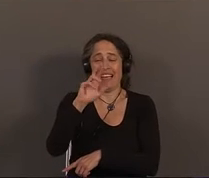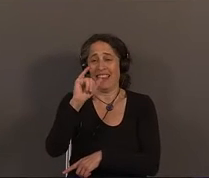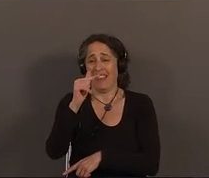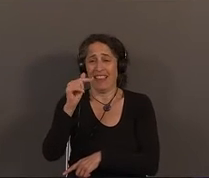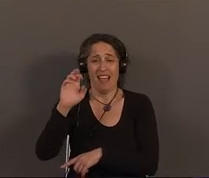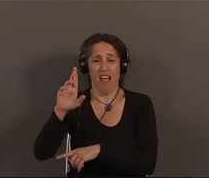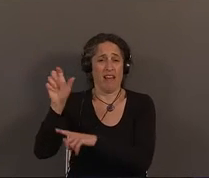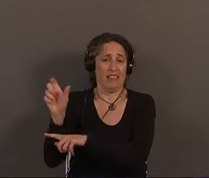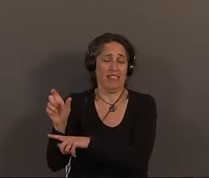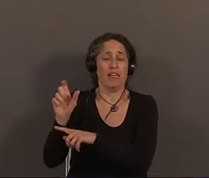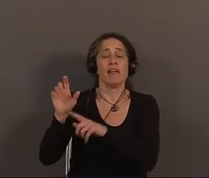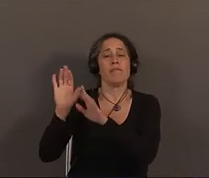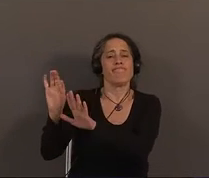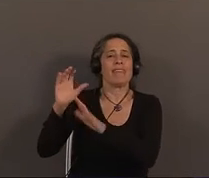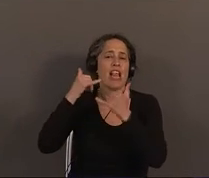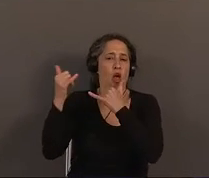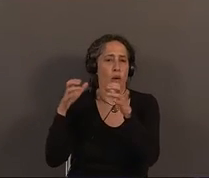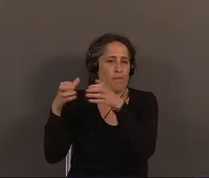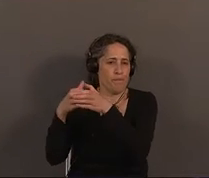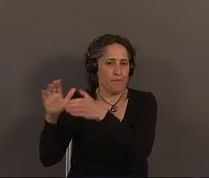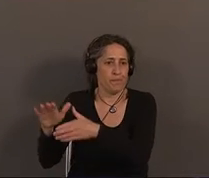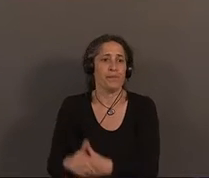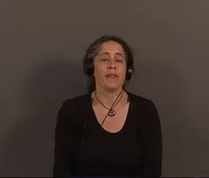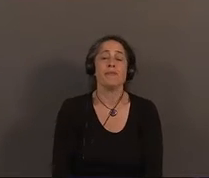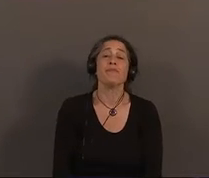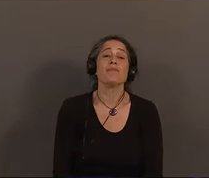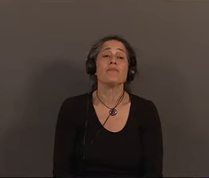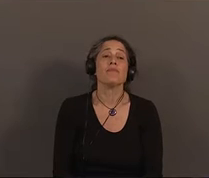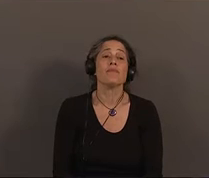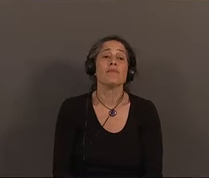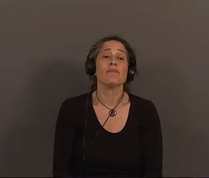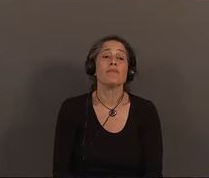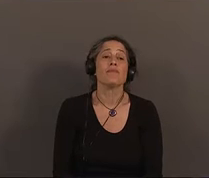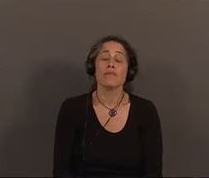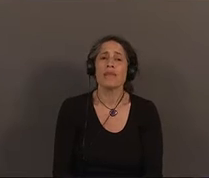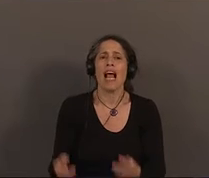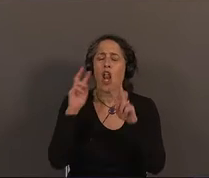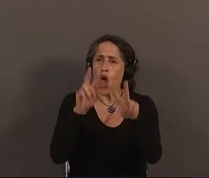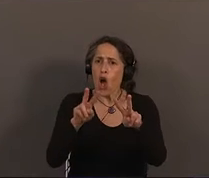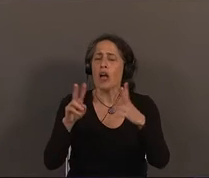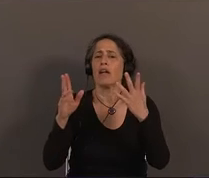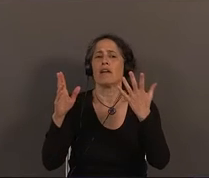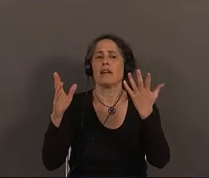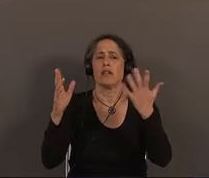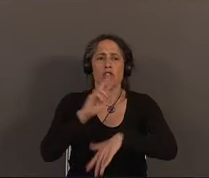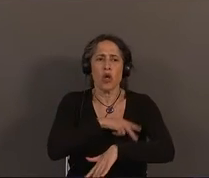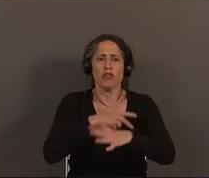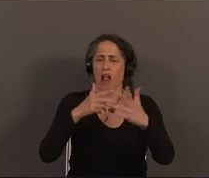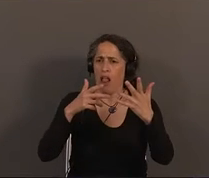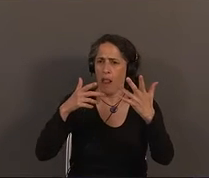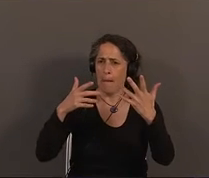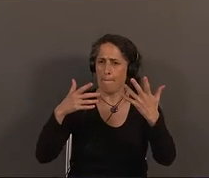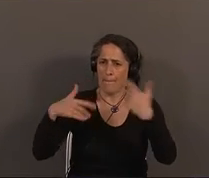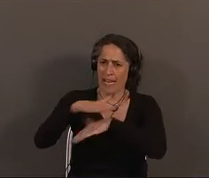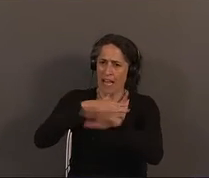I was looking at some of the comments on the social media, and someone complained there was only one woman on stage